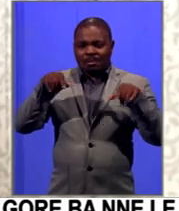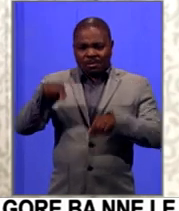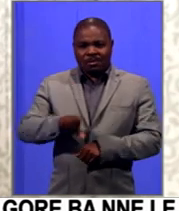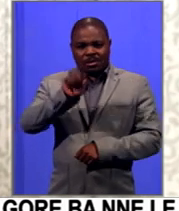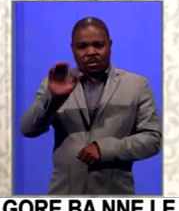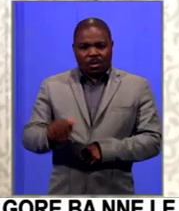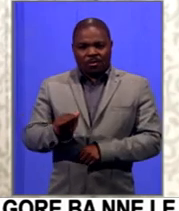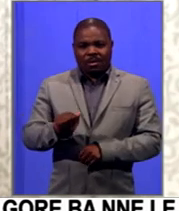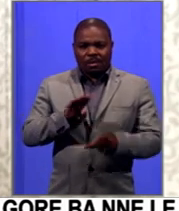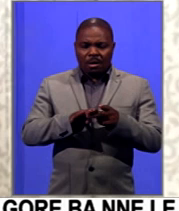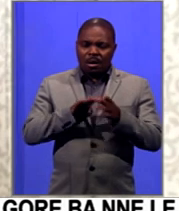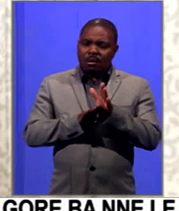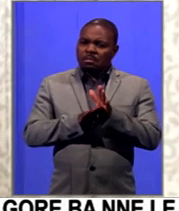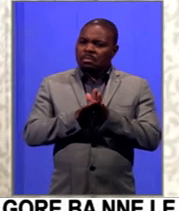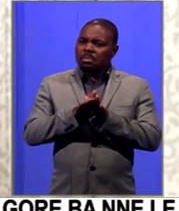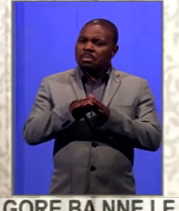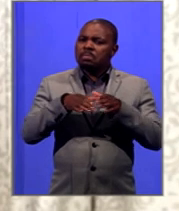and is growing and thriving.